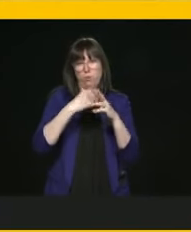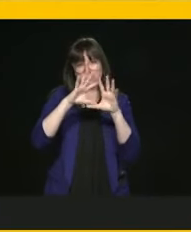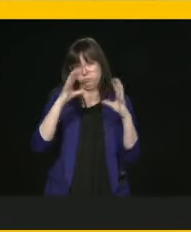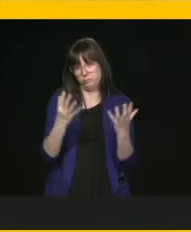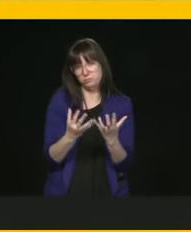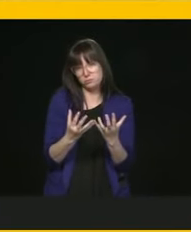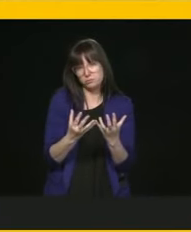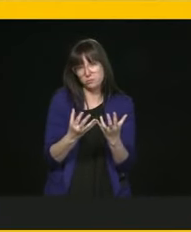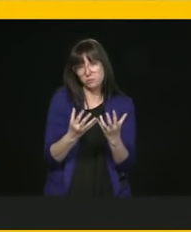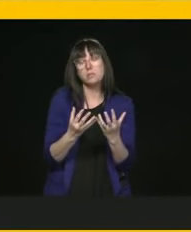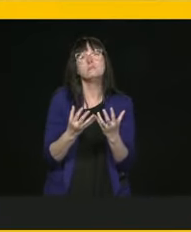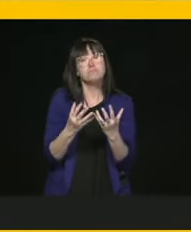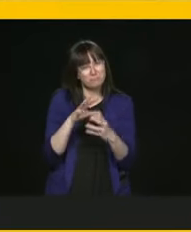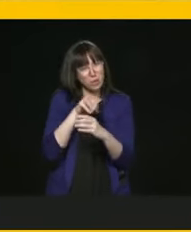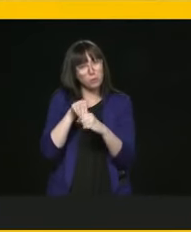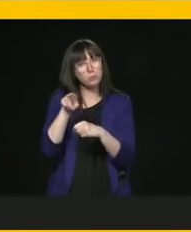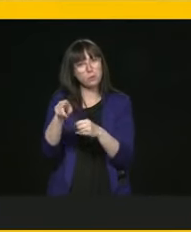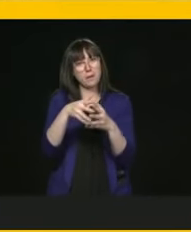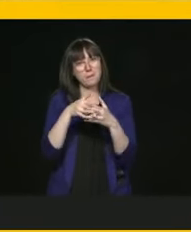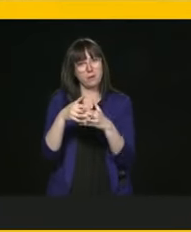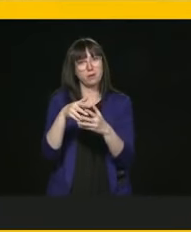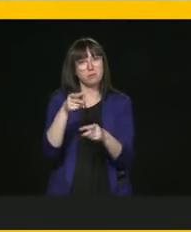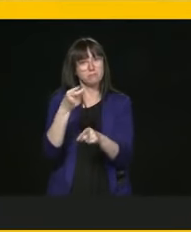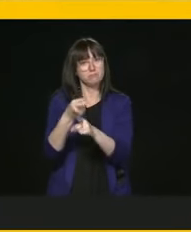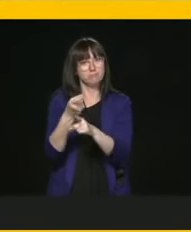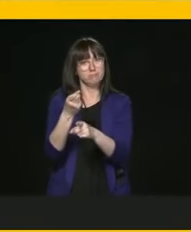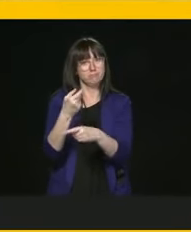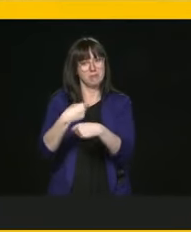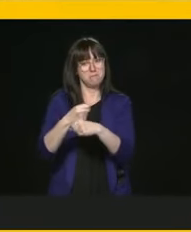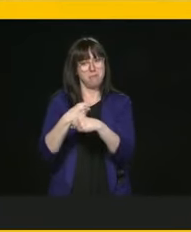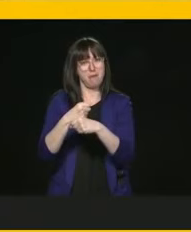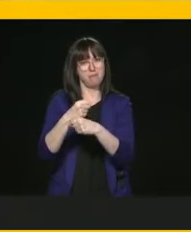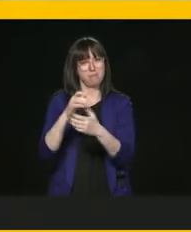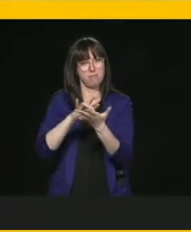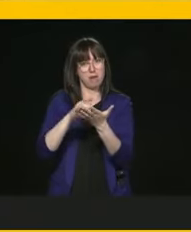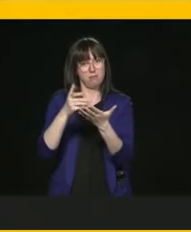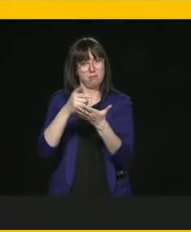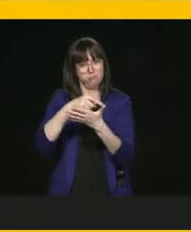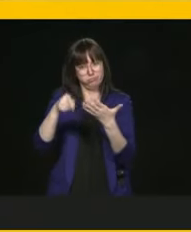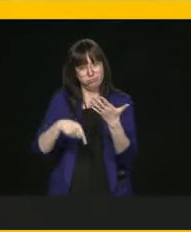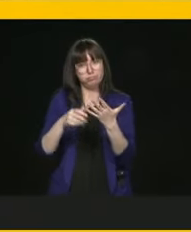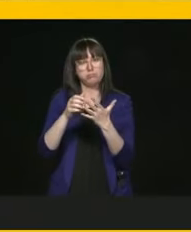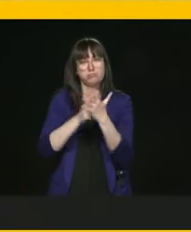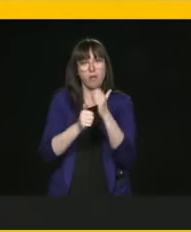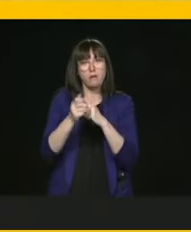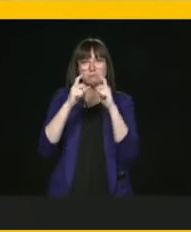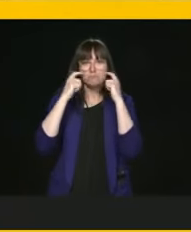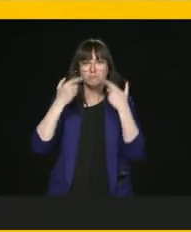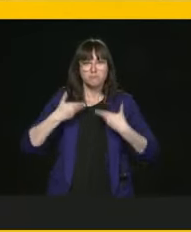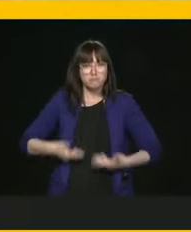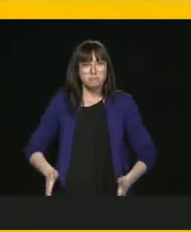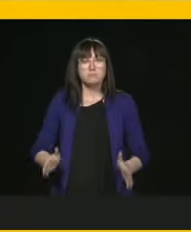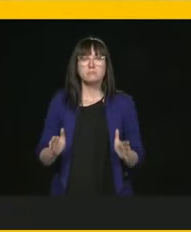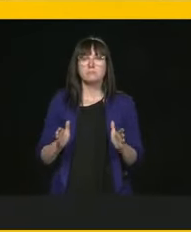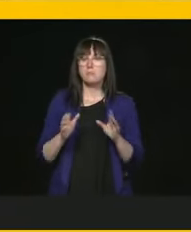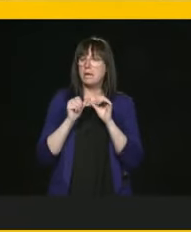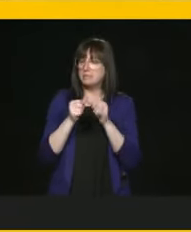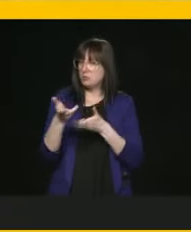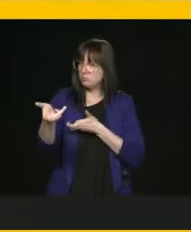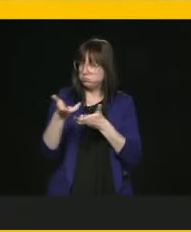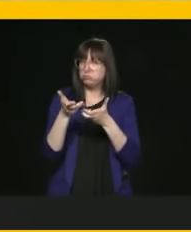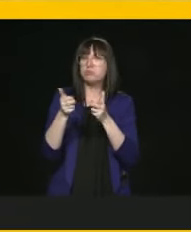to ensure the continuity of 3M shipments. But we will continue to work closely with the